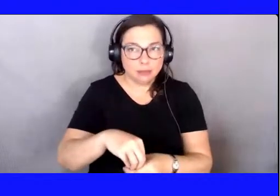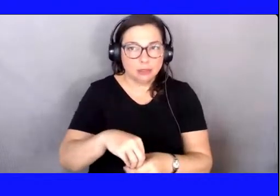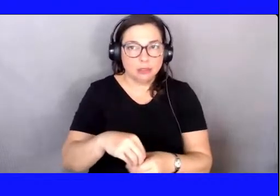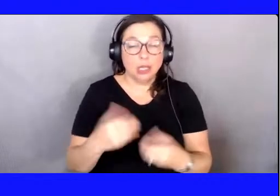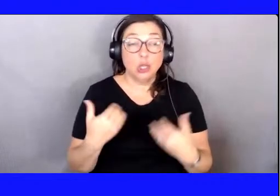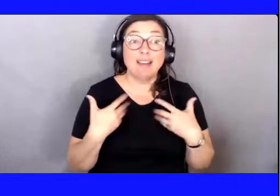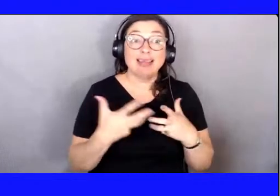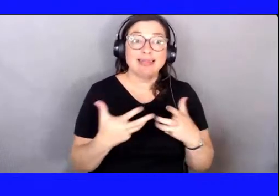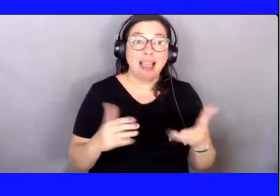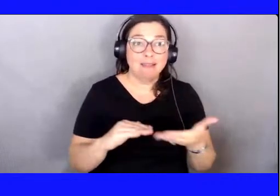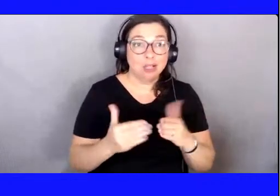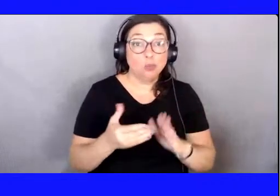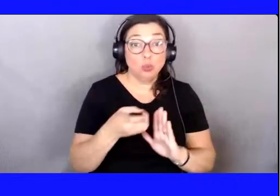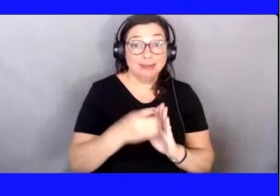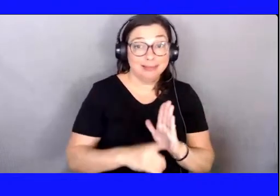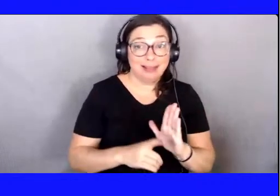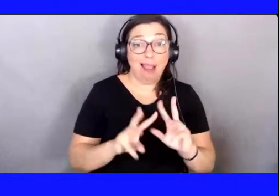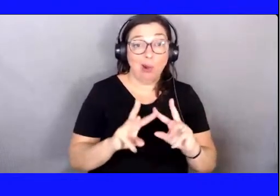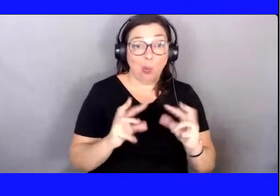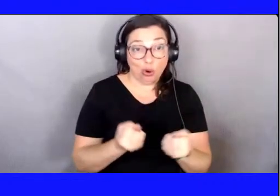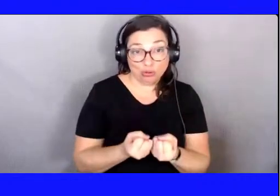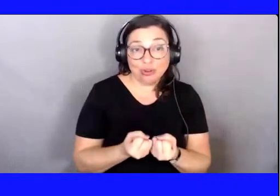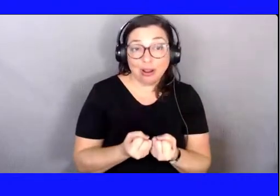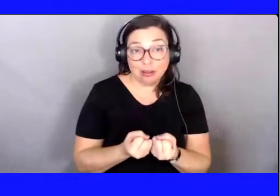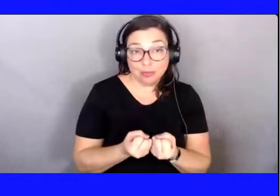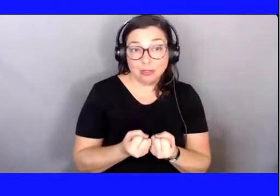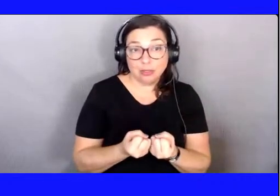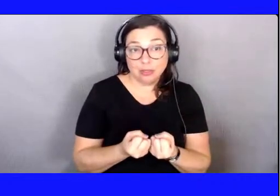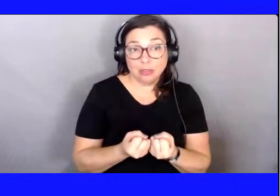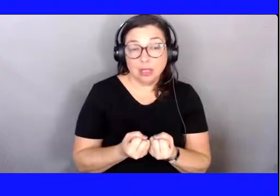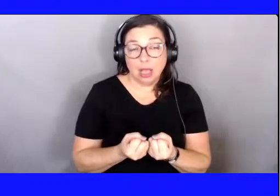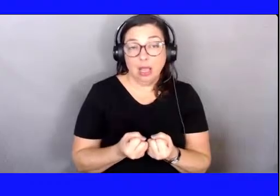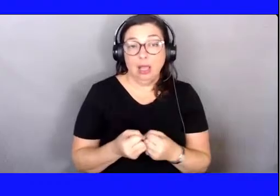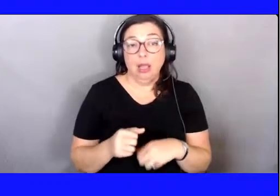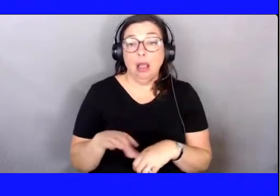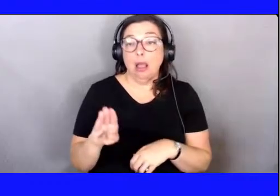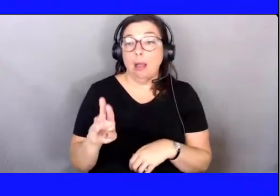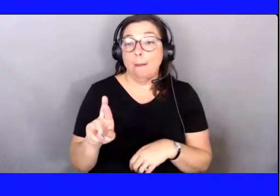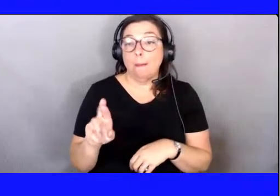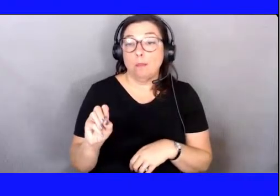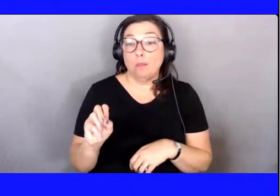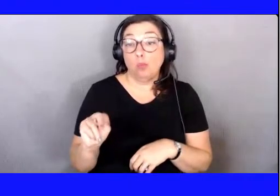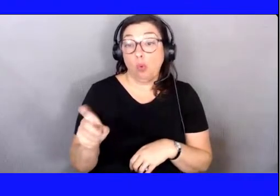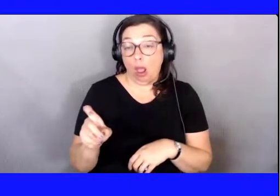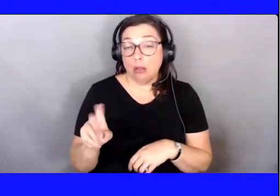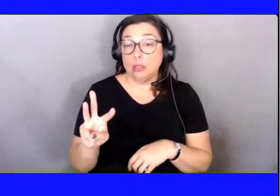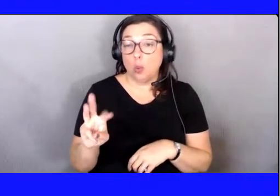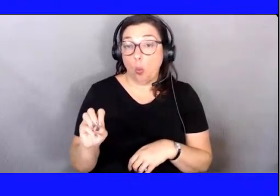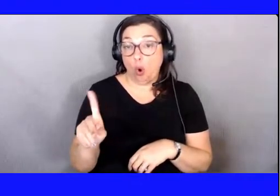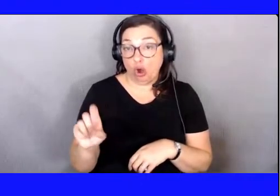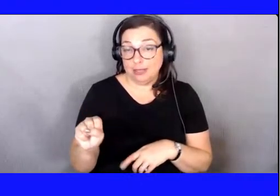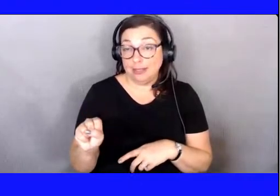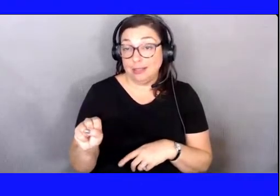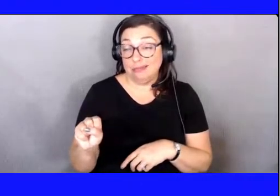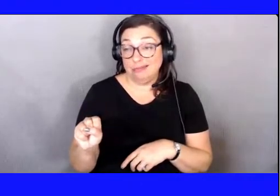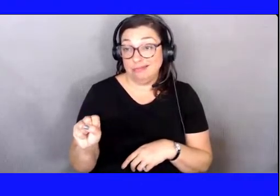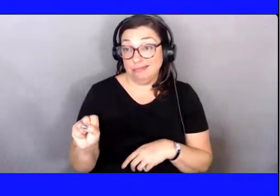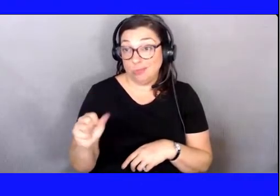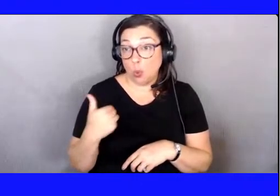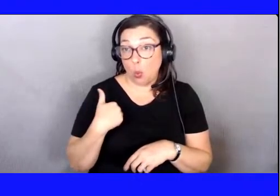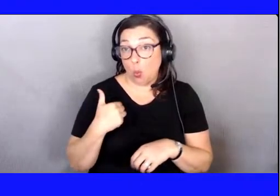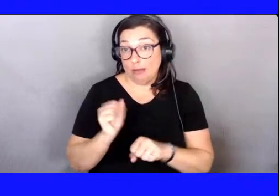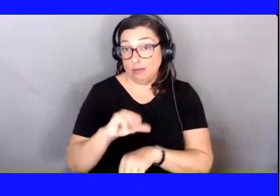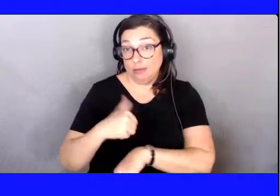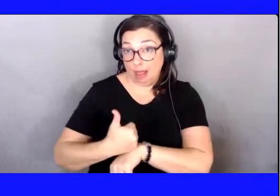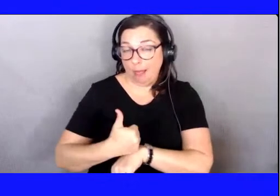workshops. Bronx Works helped us put together, and we also personally had a great time putting together a